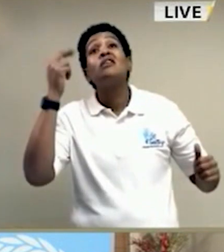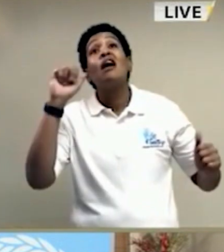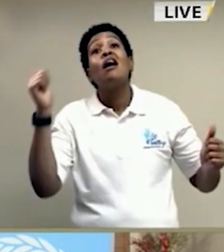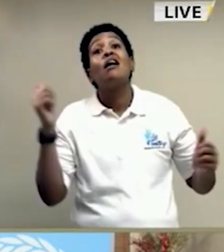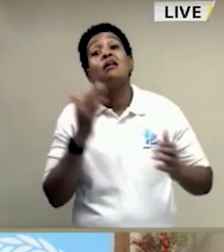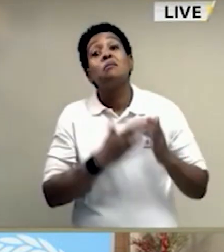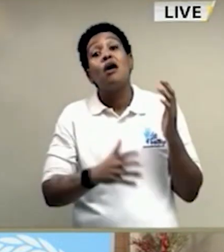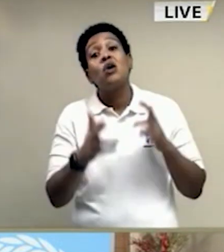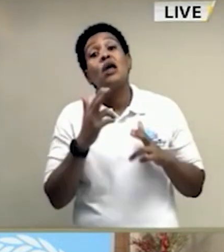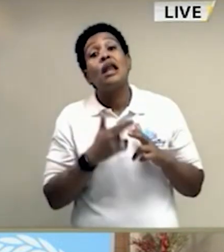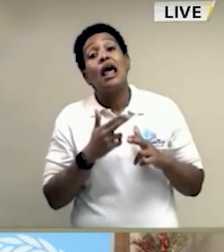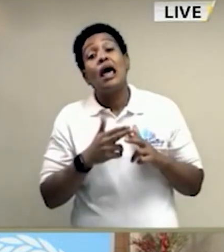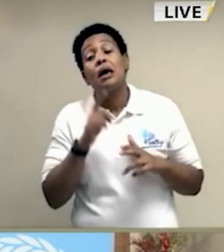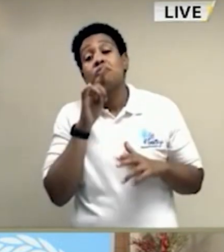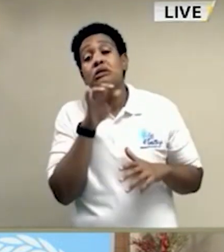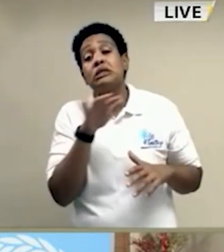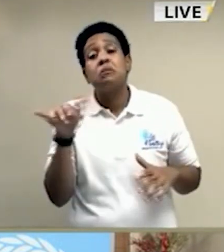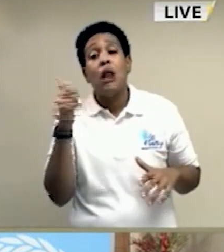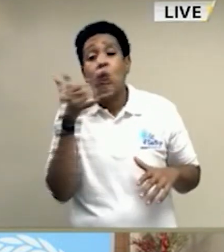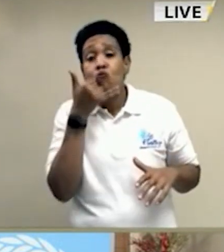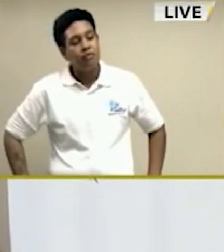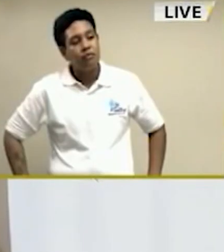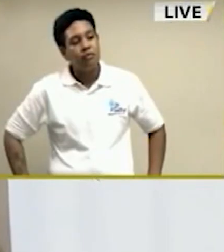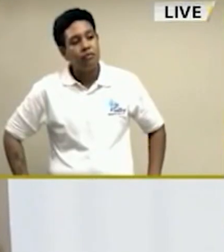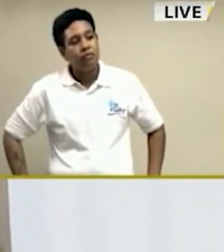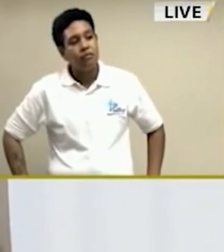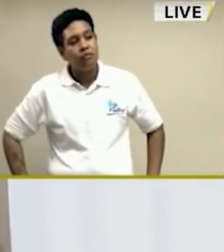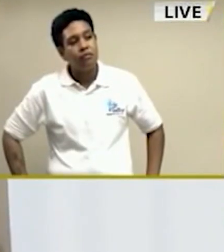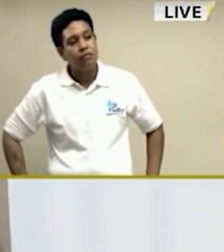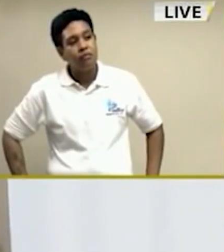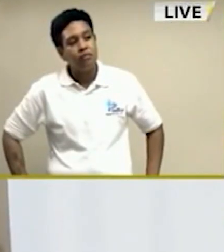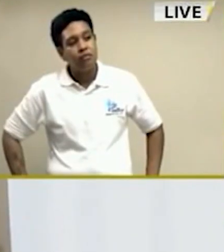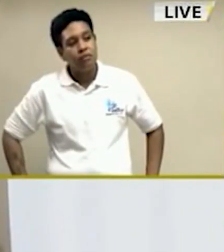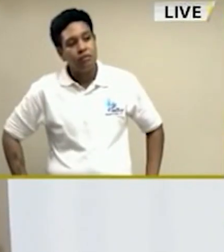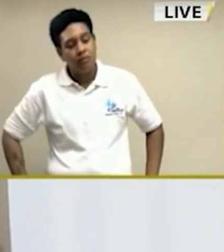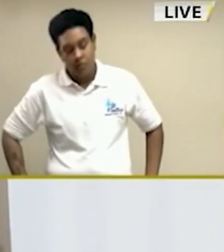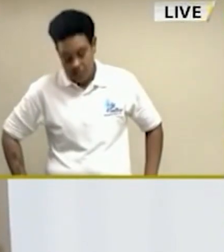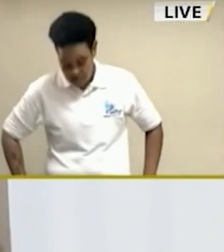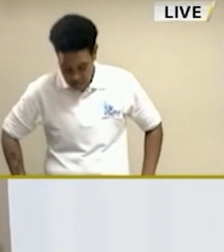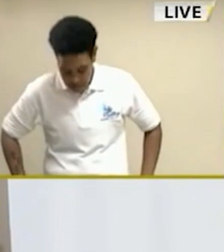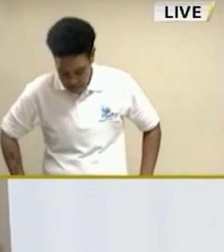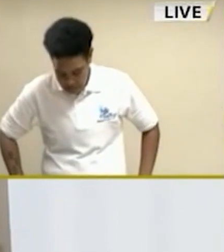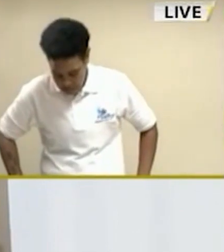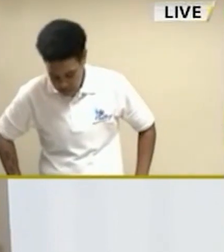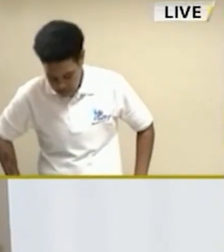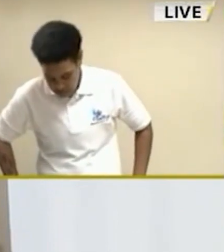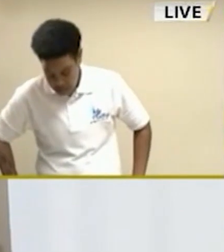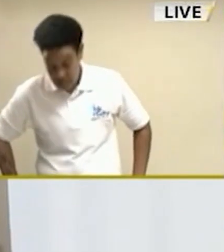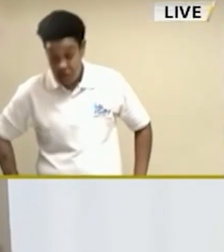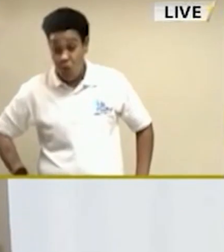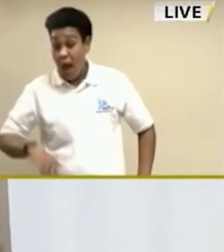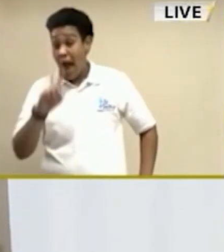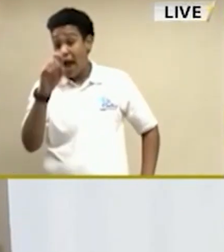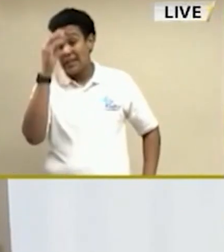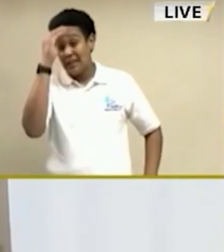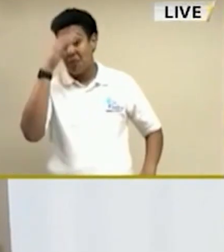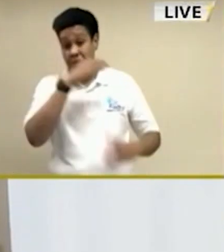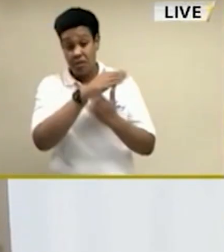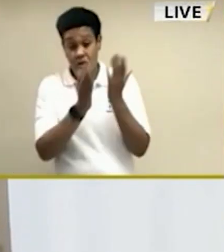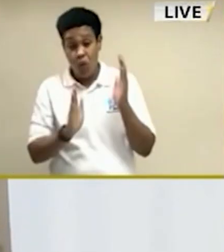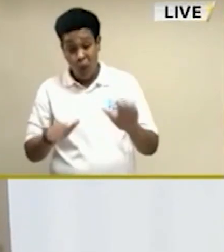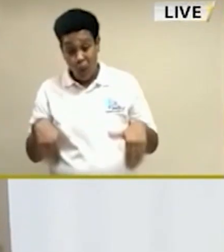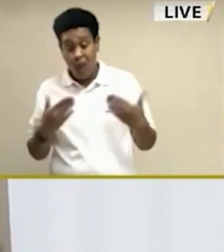ministry's ICT head, Sean Bolton, explained why. We ask for all the information so that we can